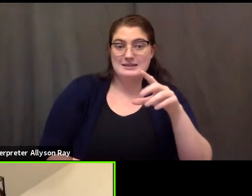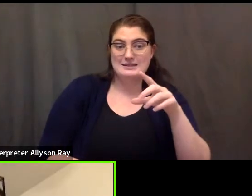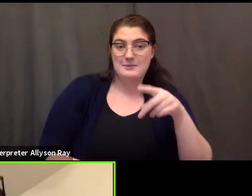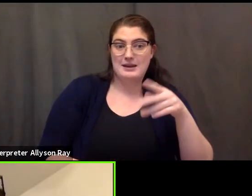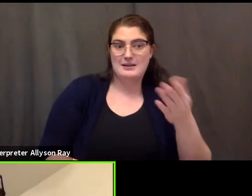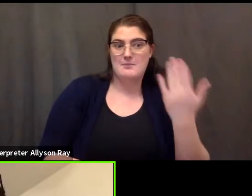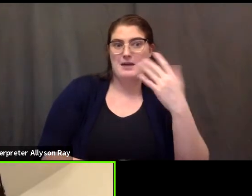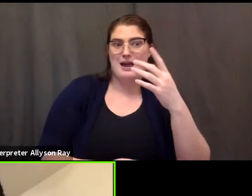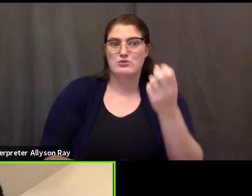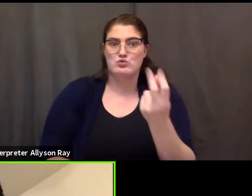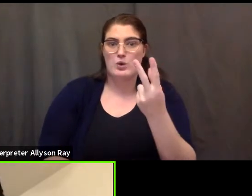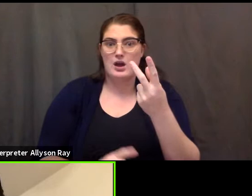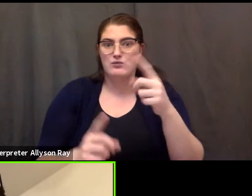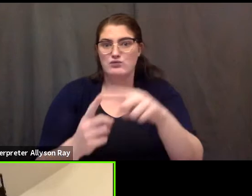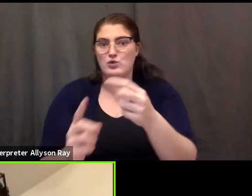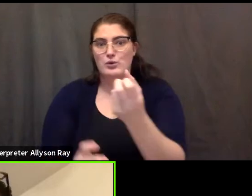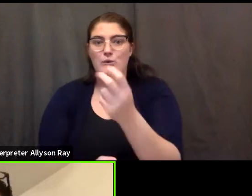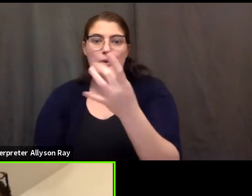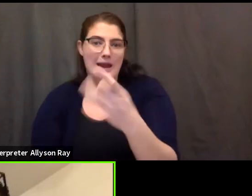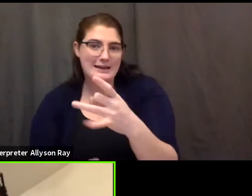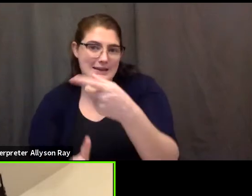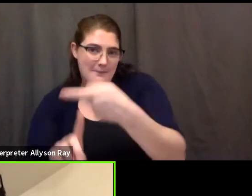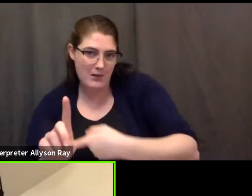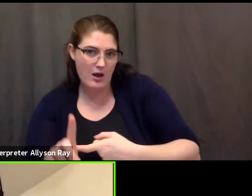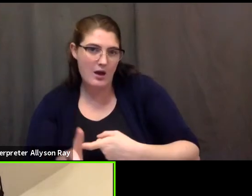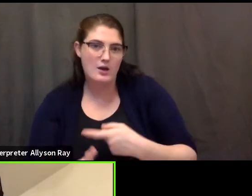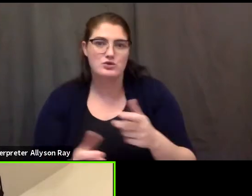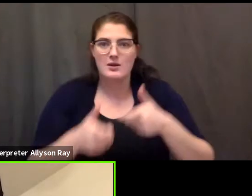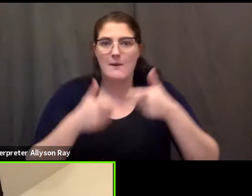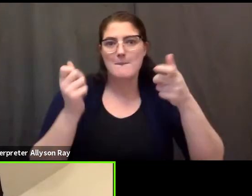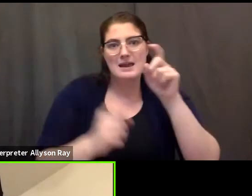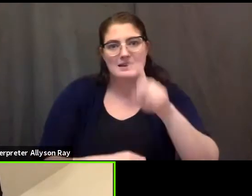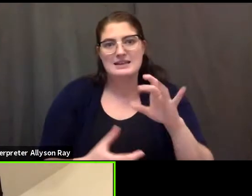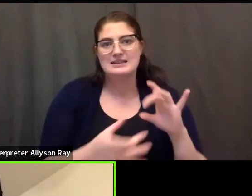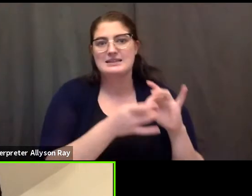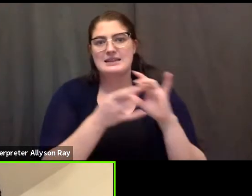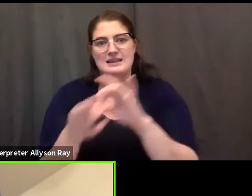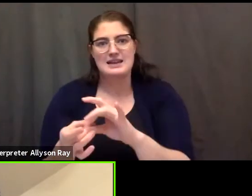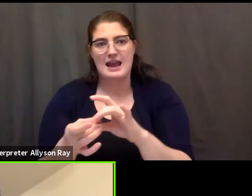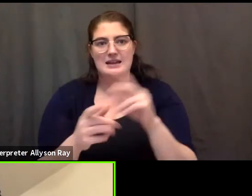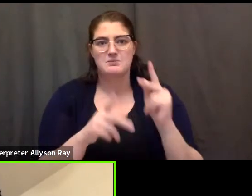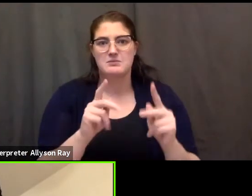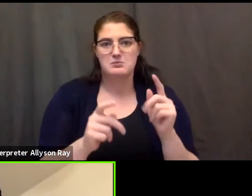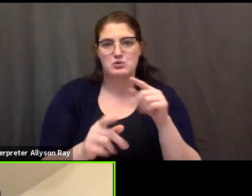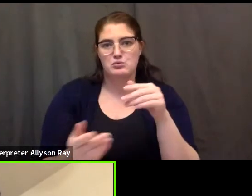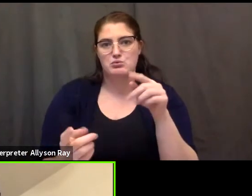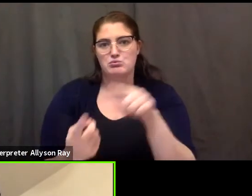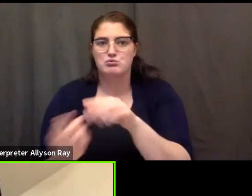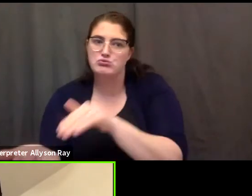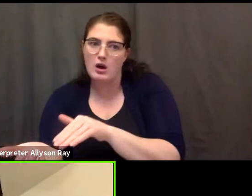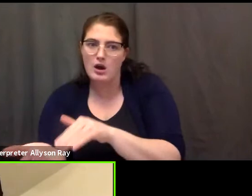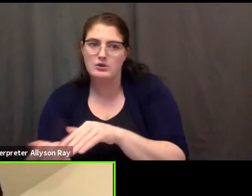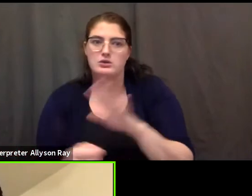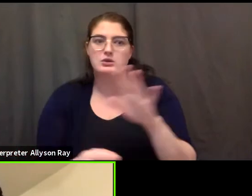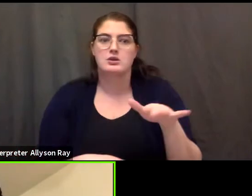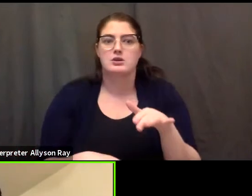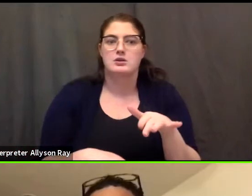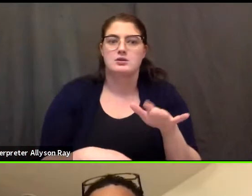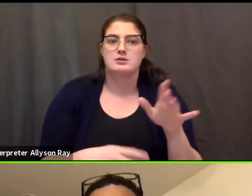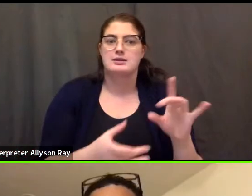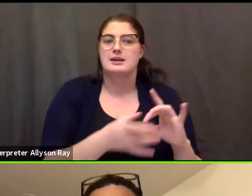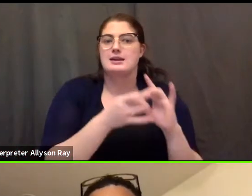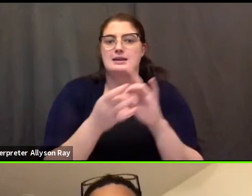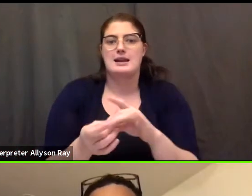And so there's a huge need to not only reconnect patients, but also get those who have not traditionally been involved connected to the